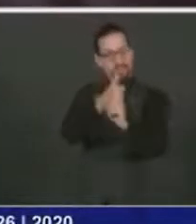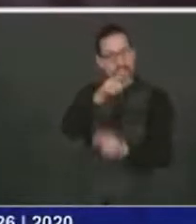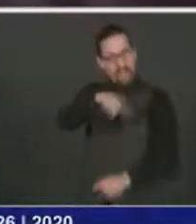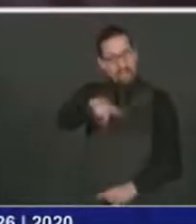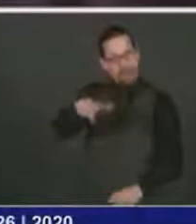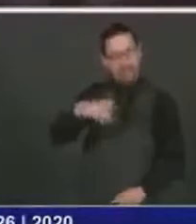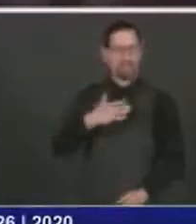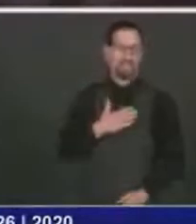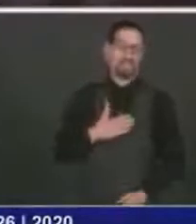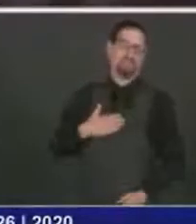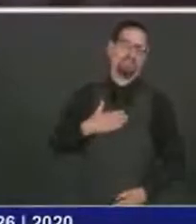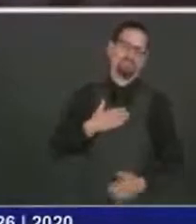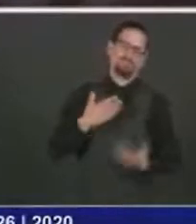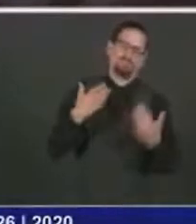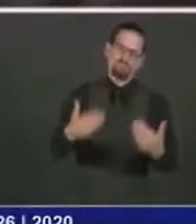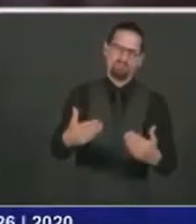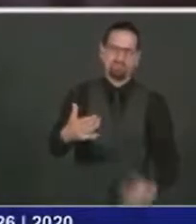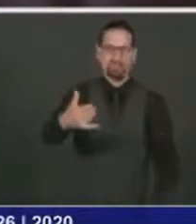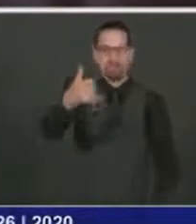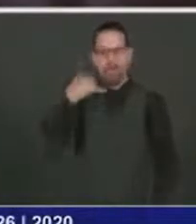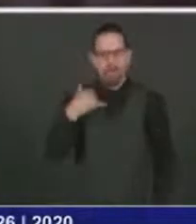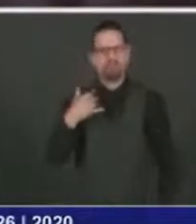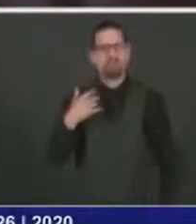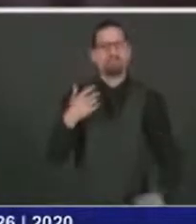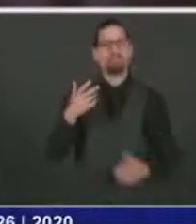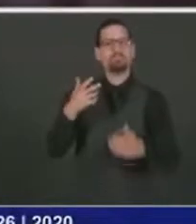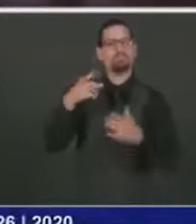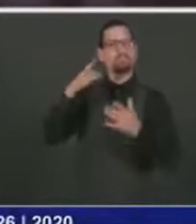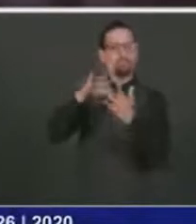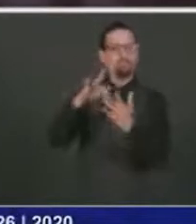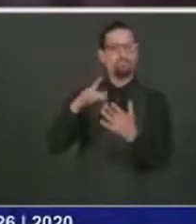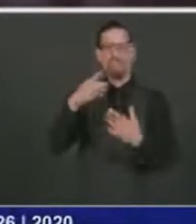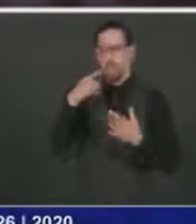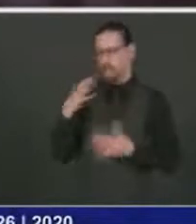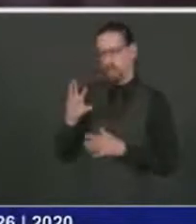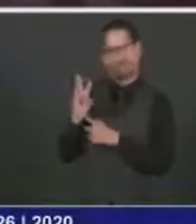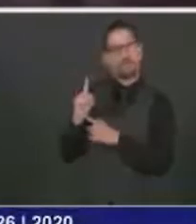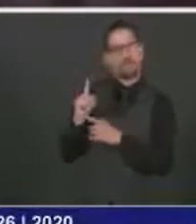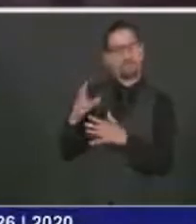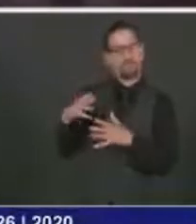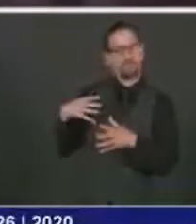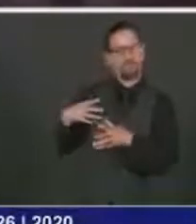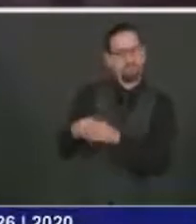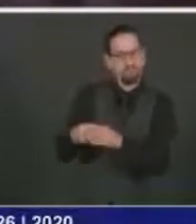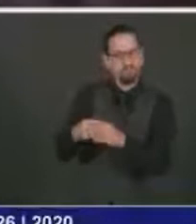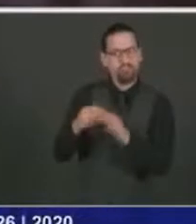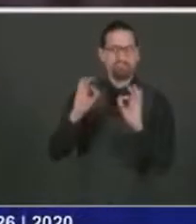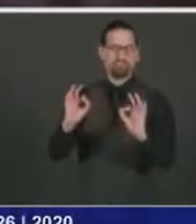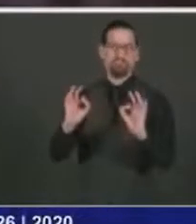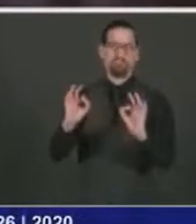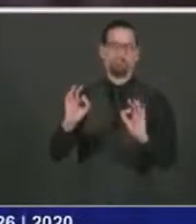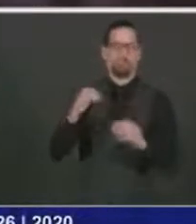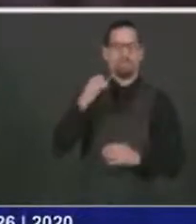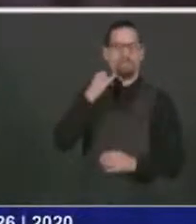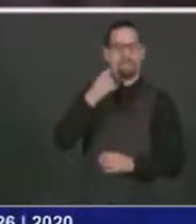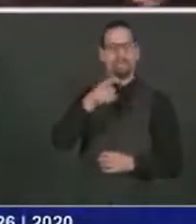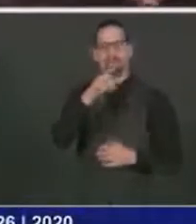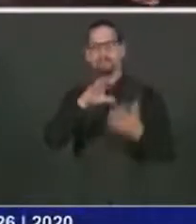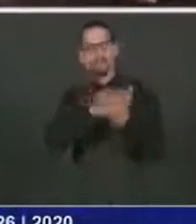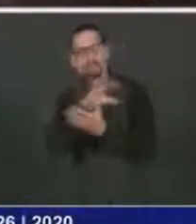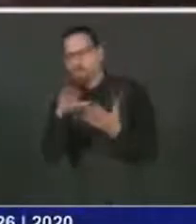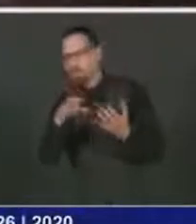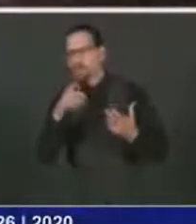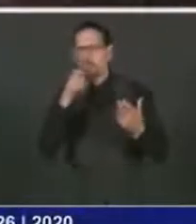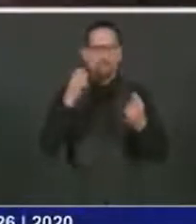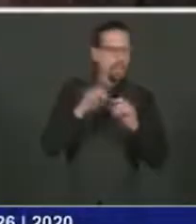already have, thank you for leading the way. And to folks out there who need a hand, you can call 211. Okay, with that, I'll